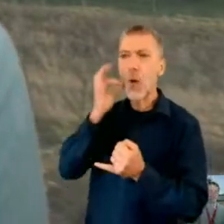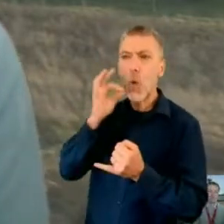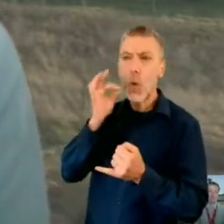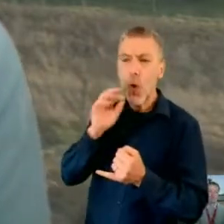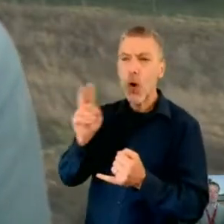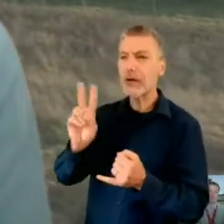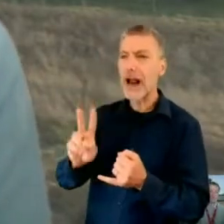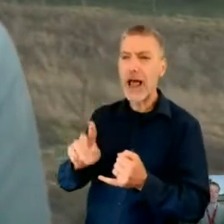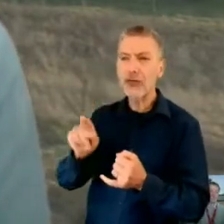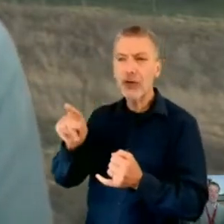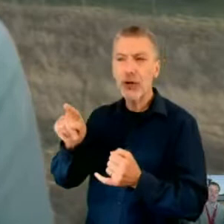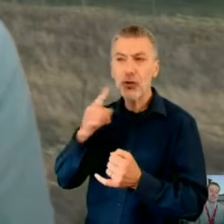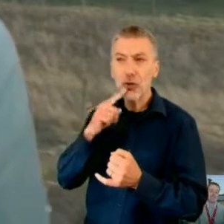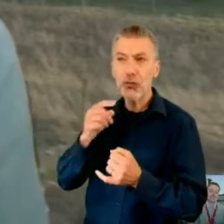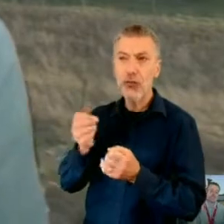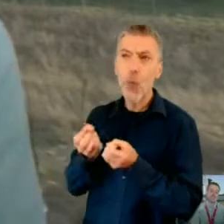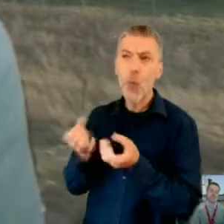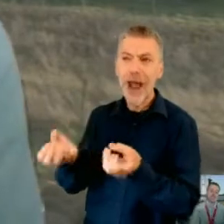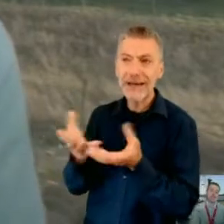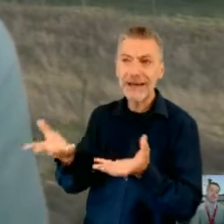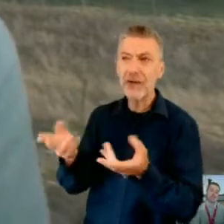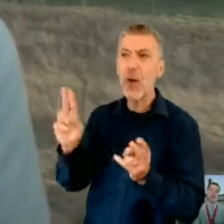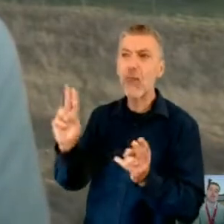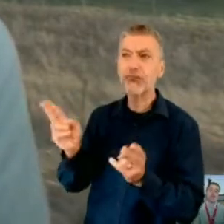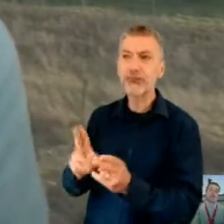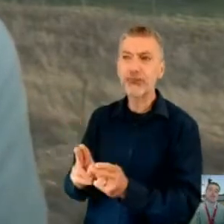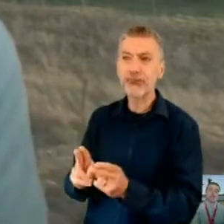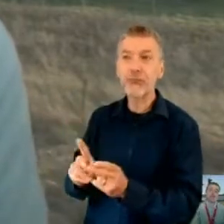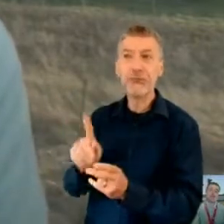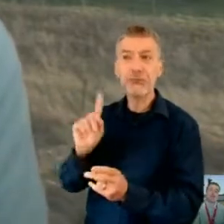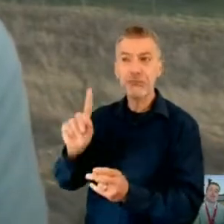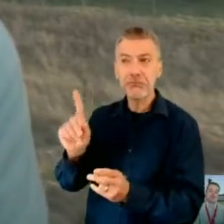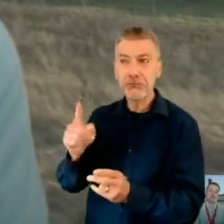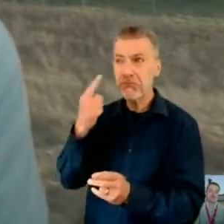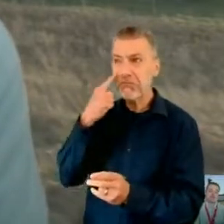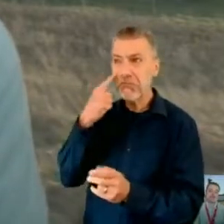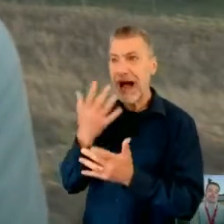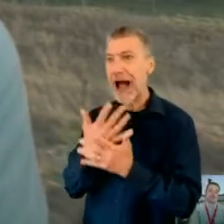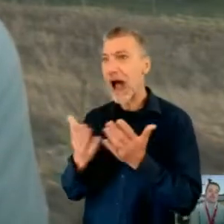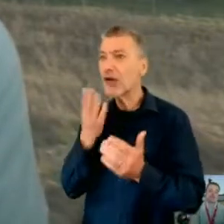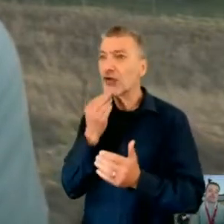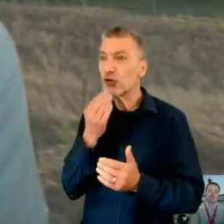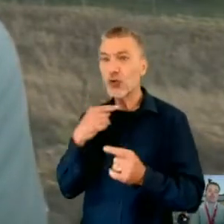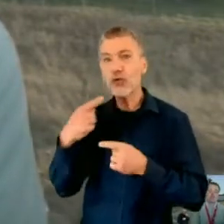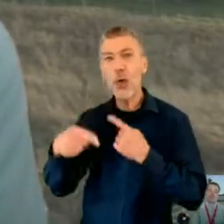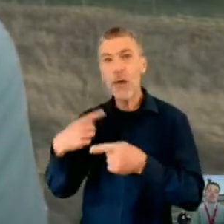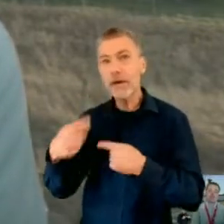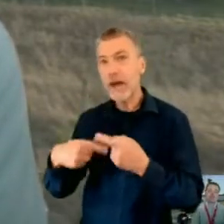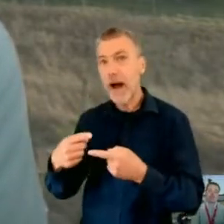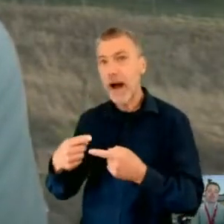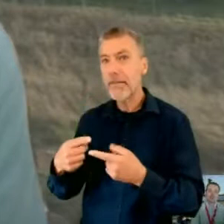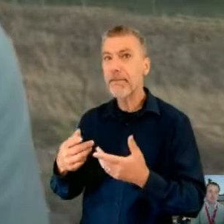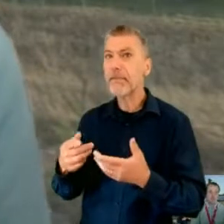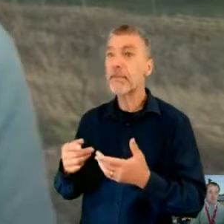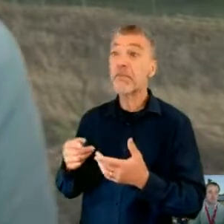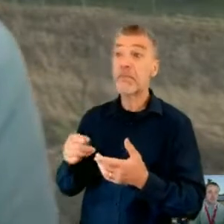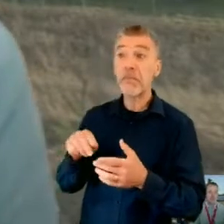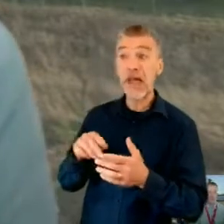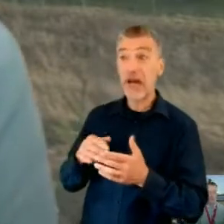consumption, waste management, and reviewing how much we're using and looking to set plans to try and to improve